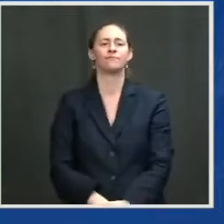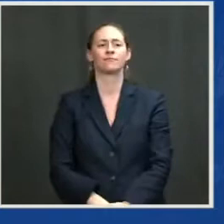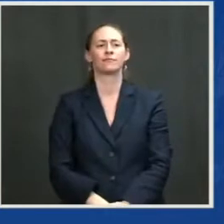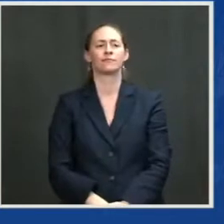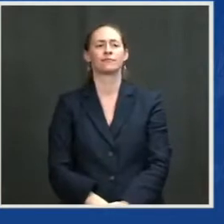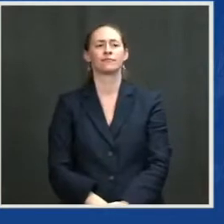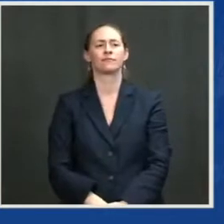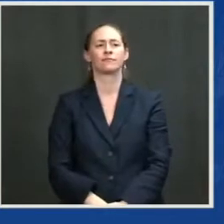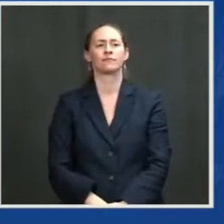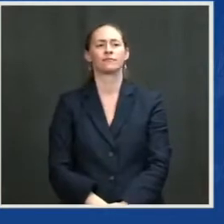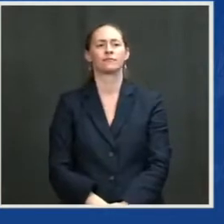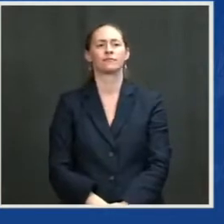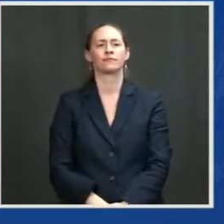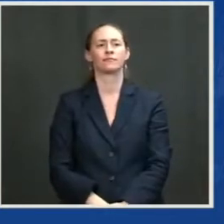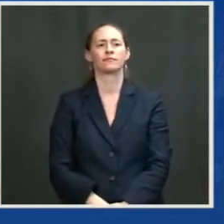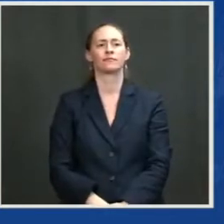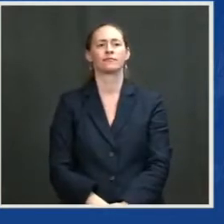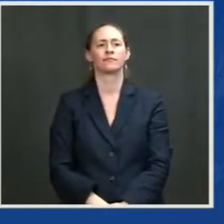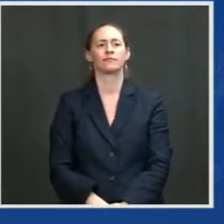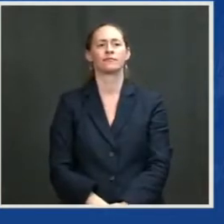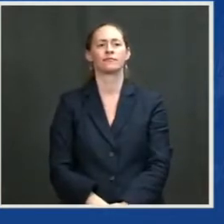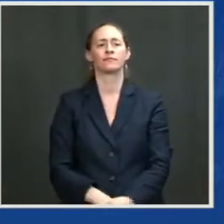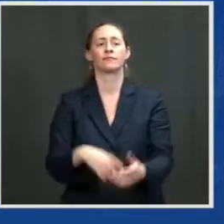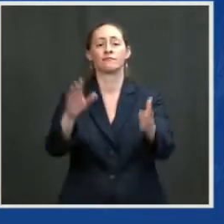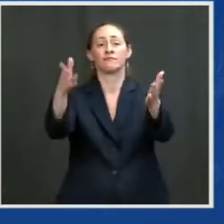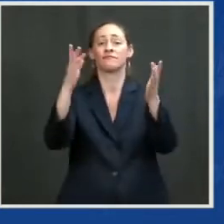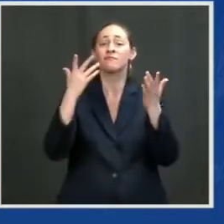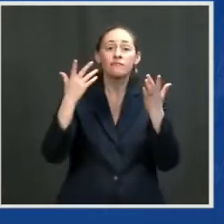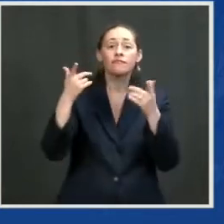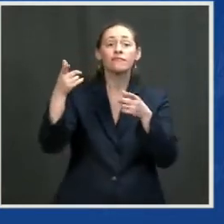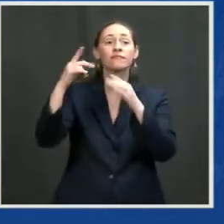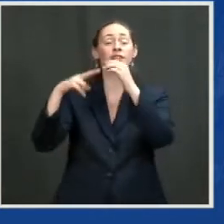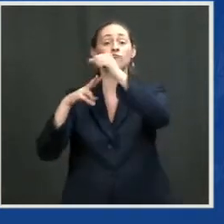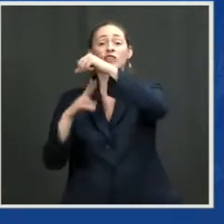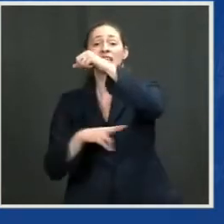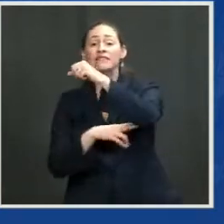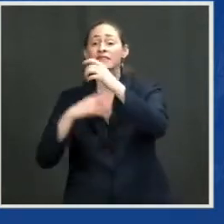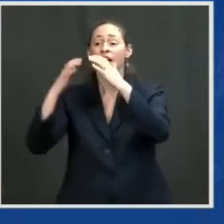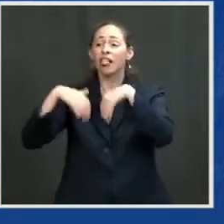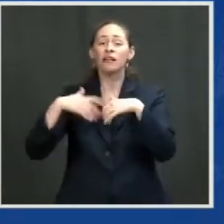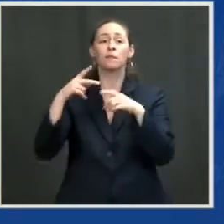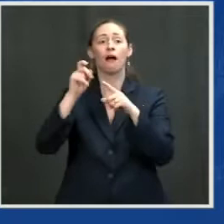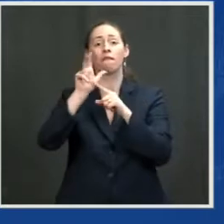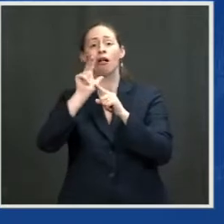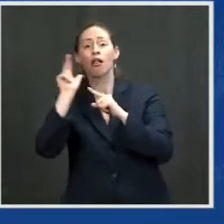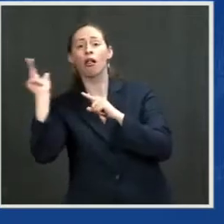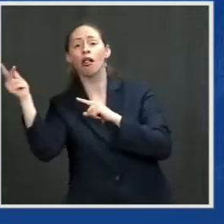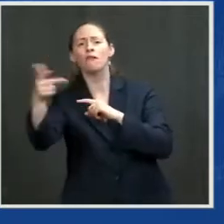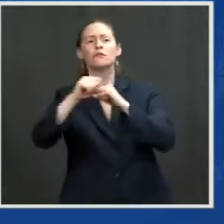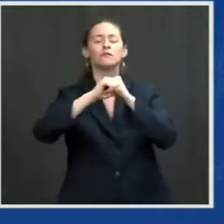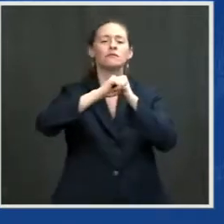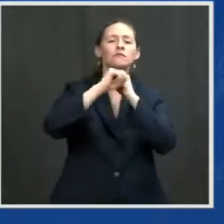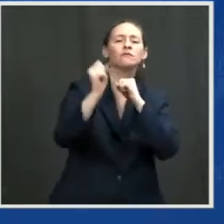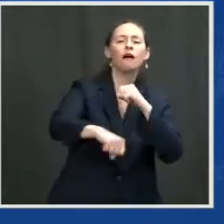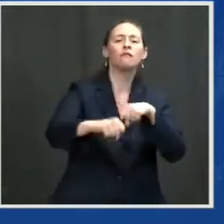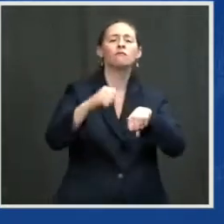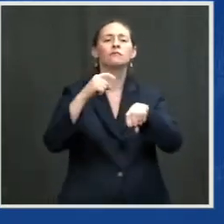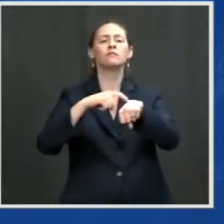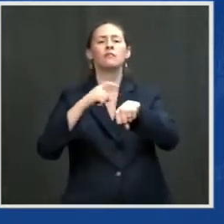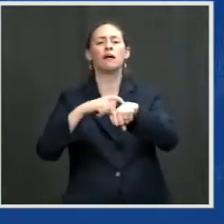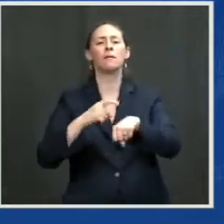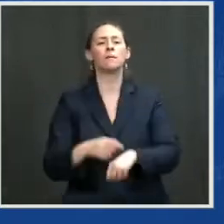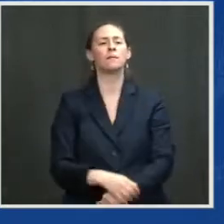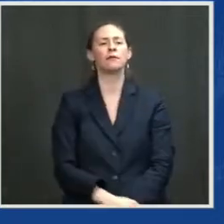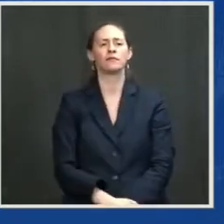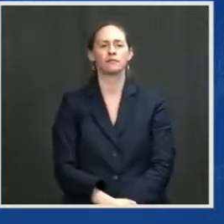with half-hour to hour delays. One of the areas when I was doing this with our last major plan, when Barack was